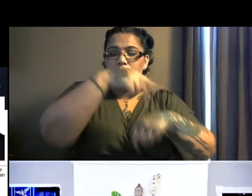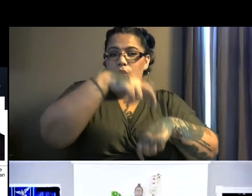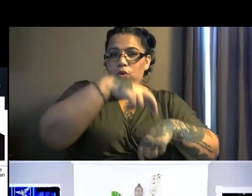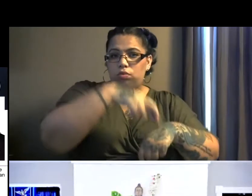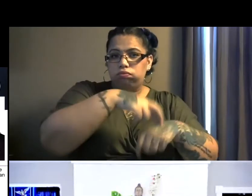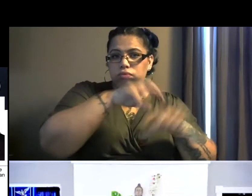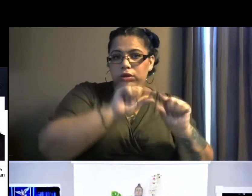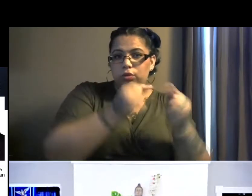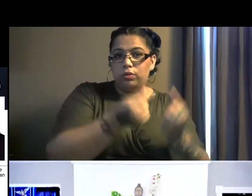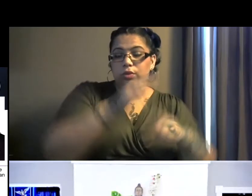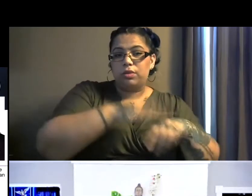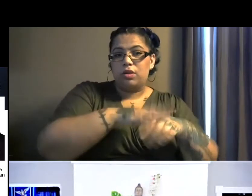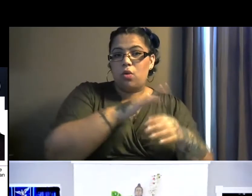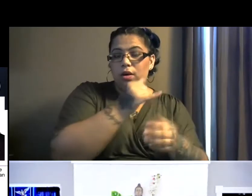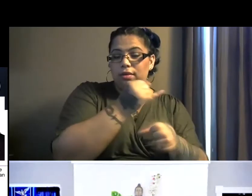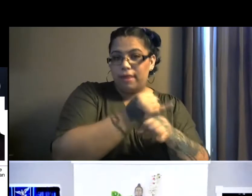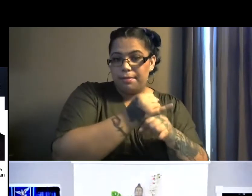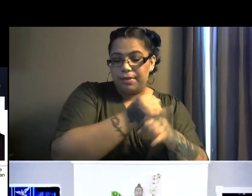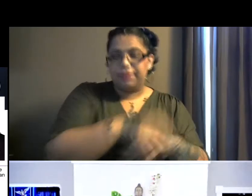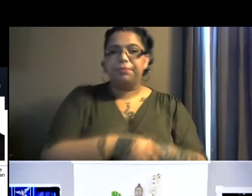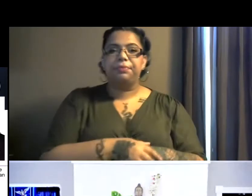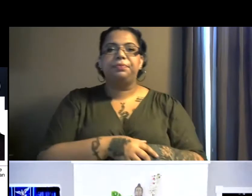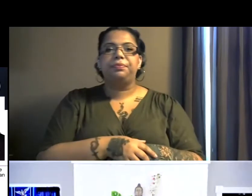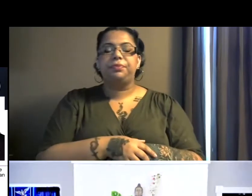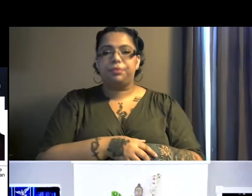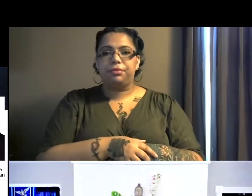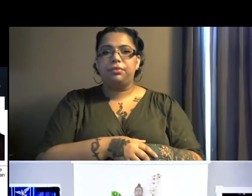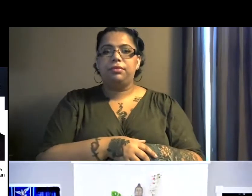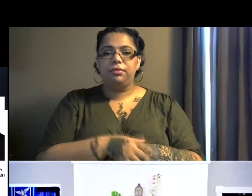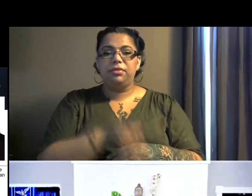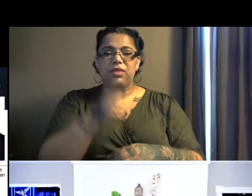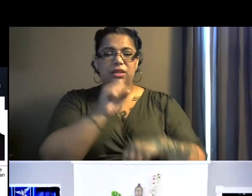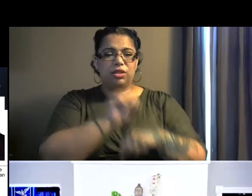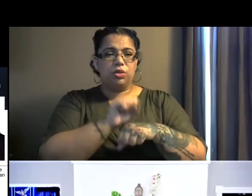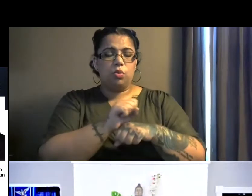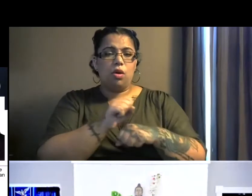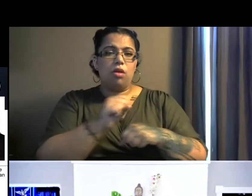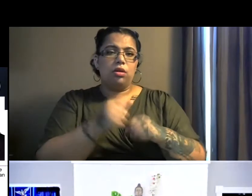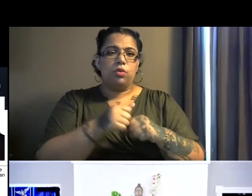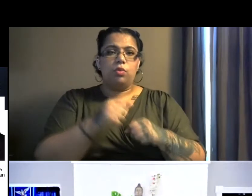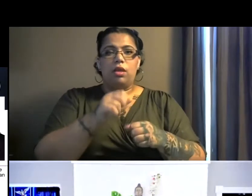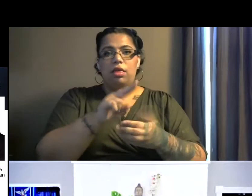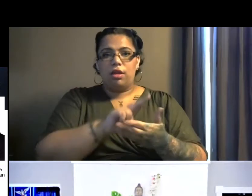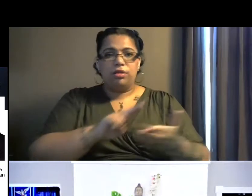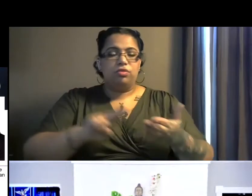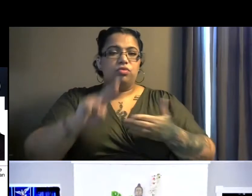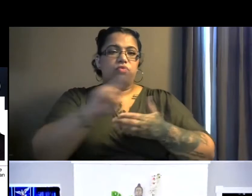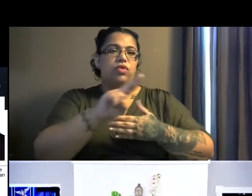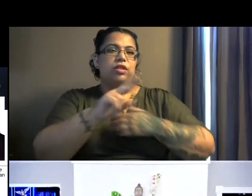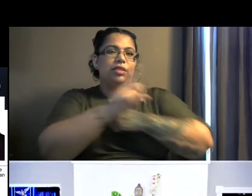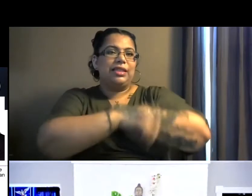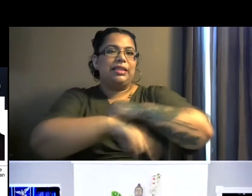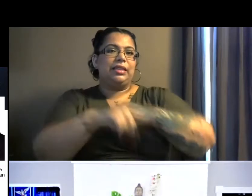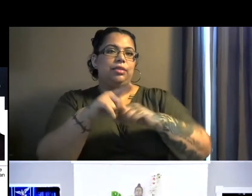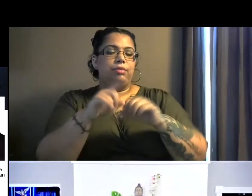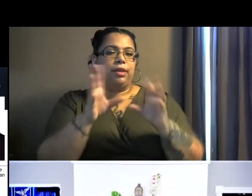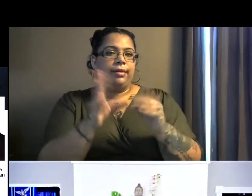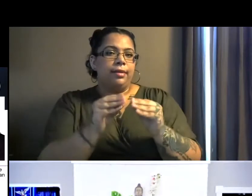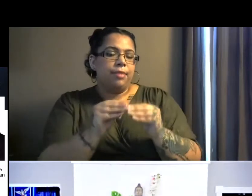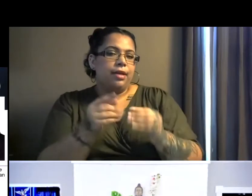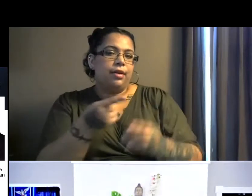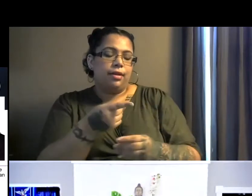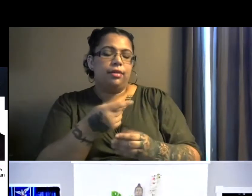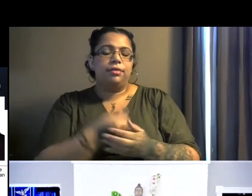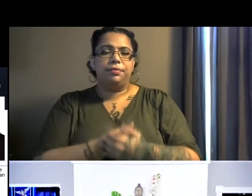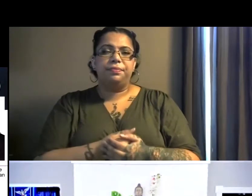campus, and she also worked with the university's discipline committee, where she started